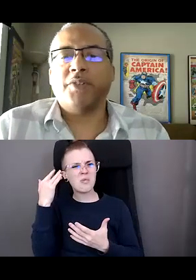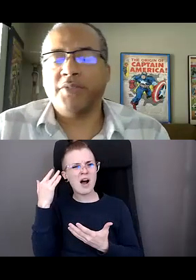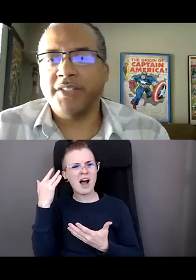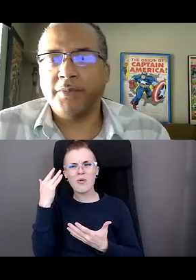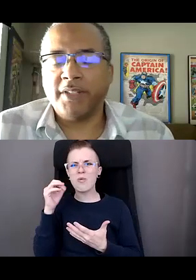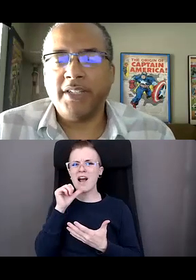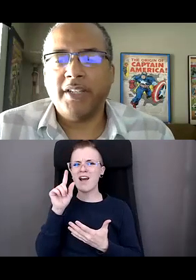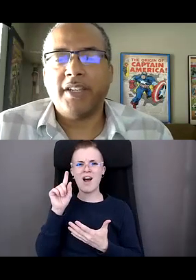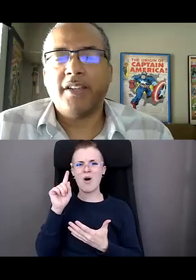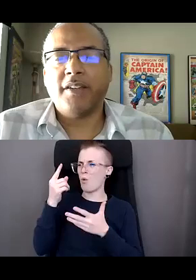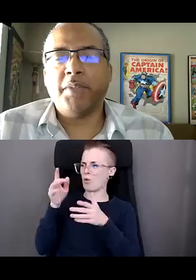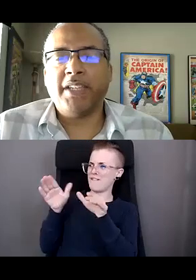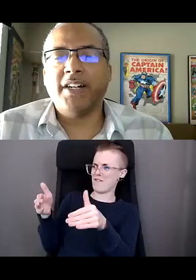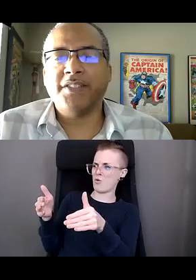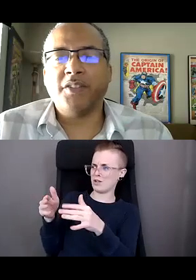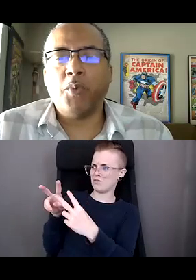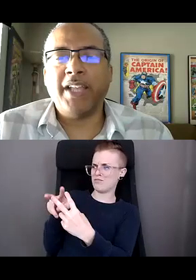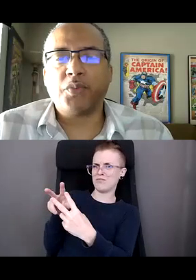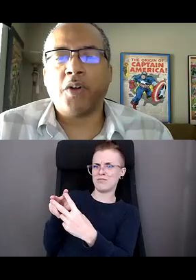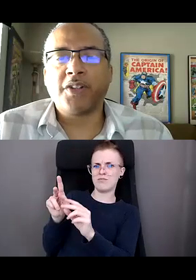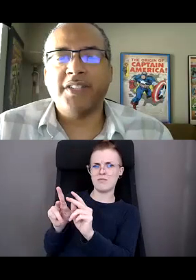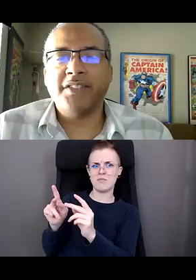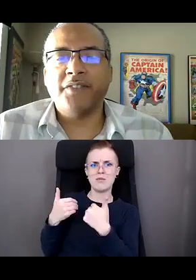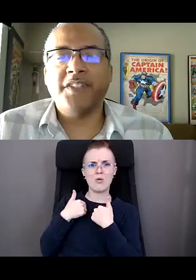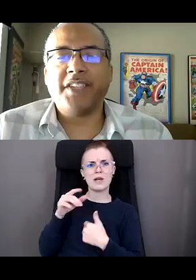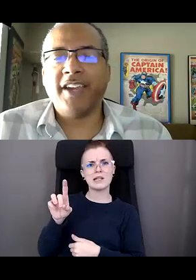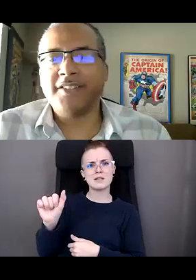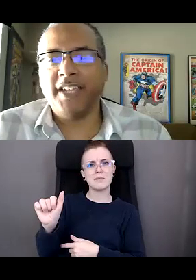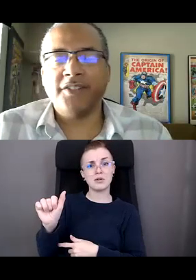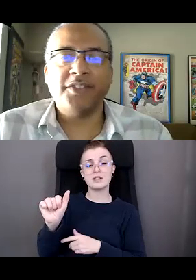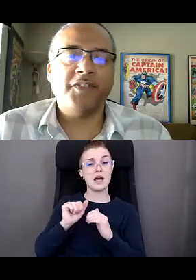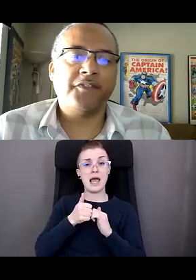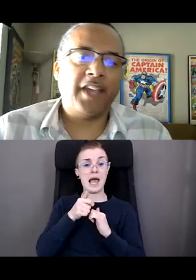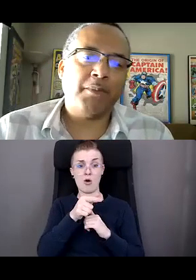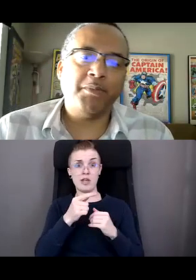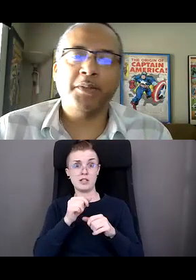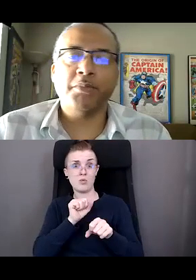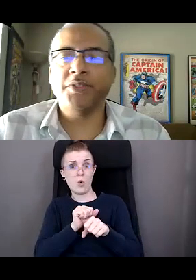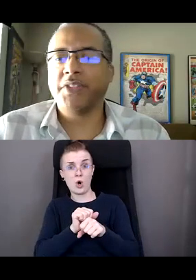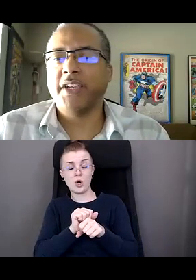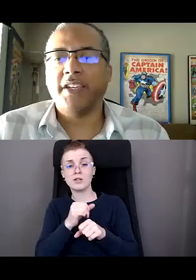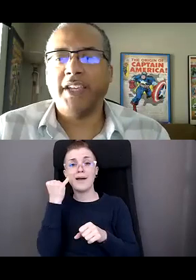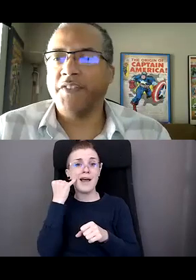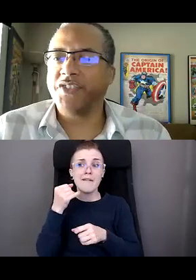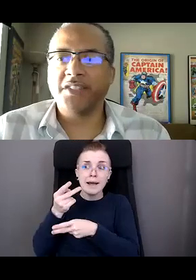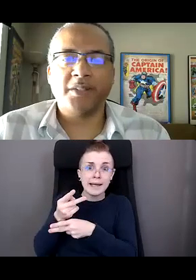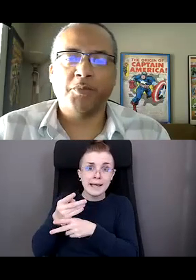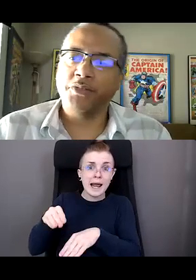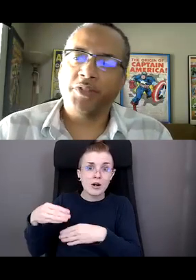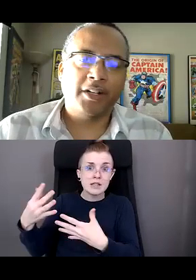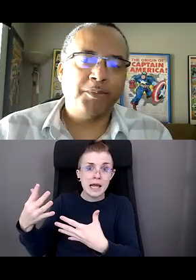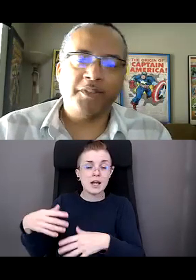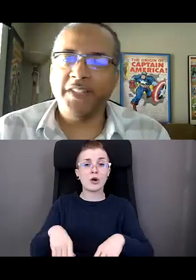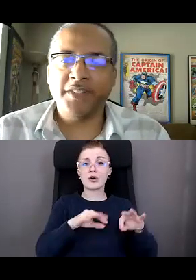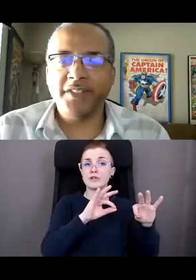on a person with disability? Because the way this works is, if it's caretakers, if it's family members, if it's just someone